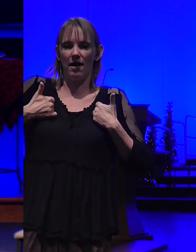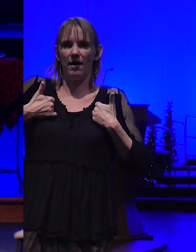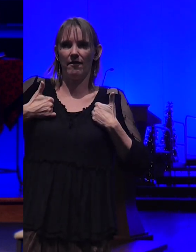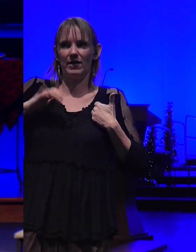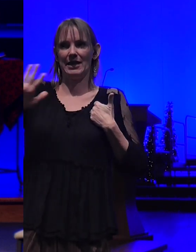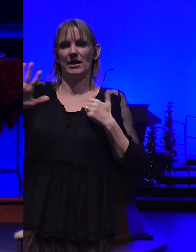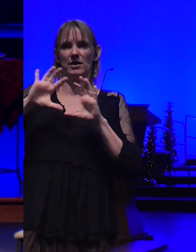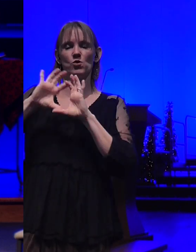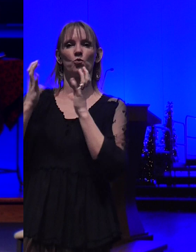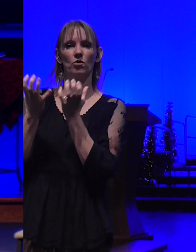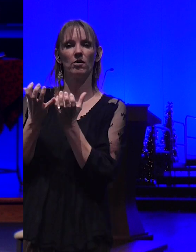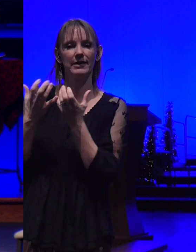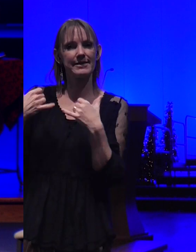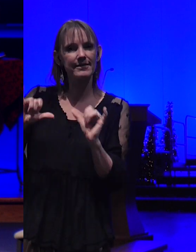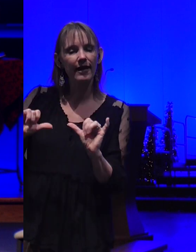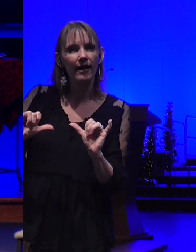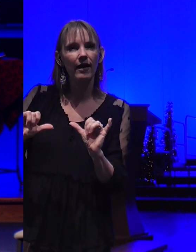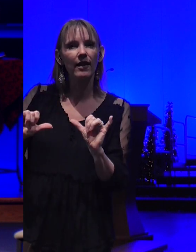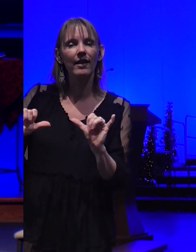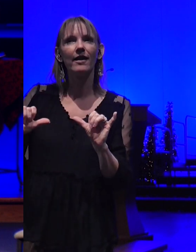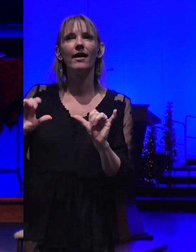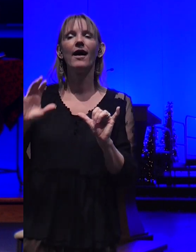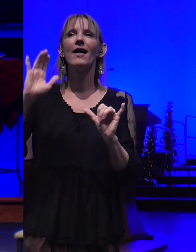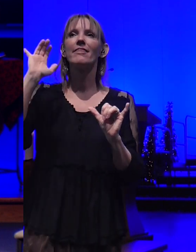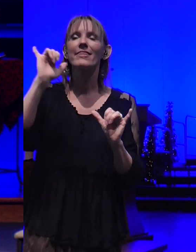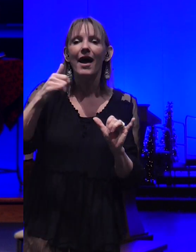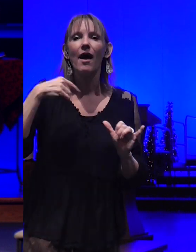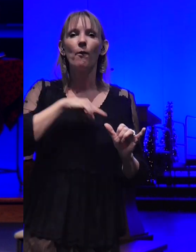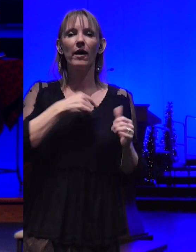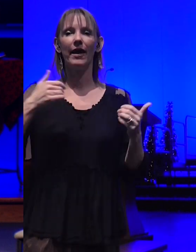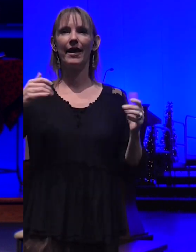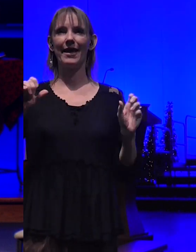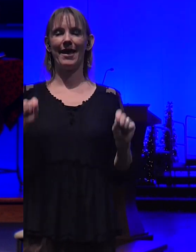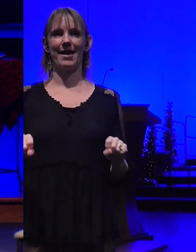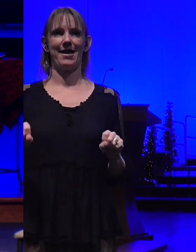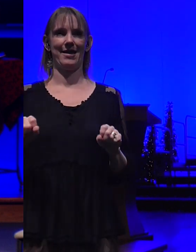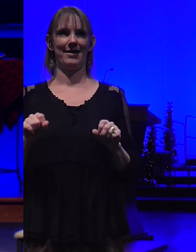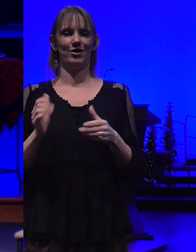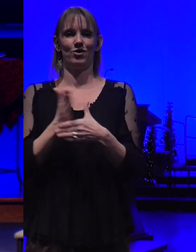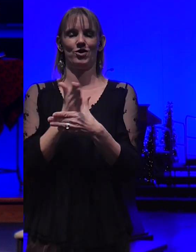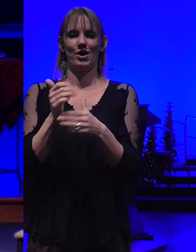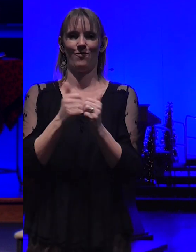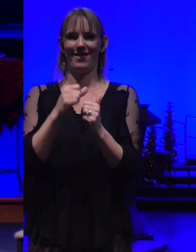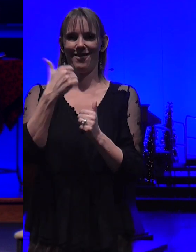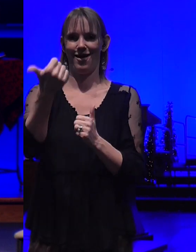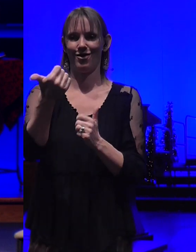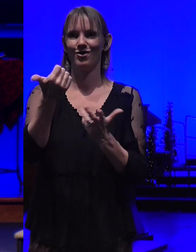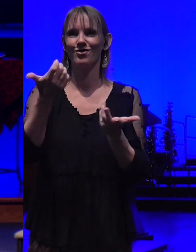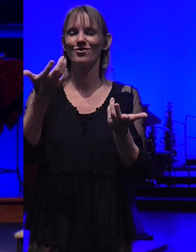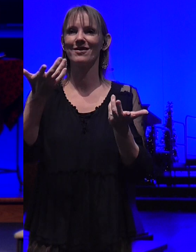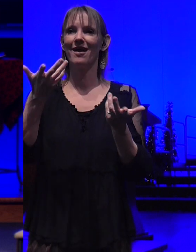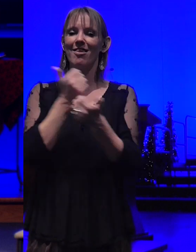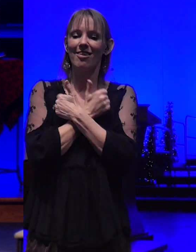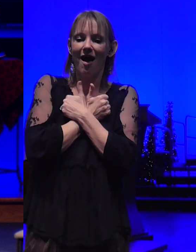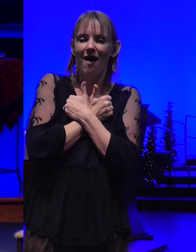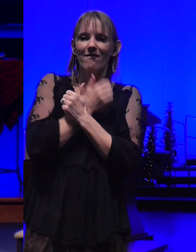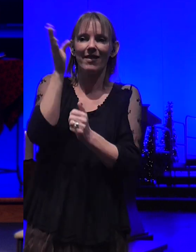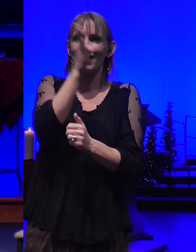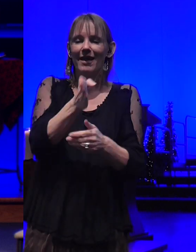in his world. That's what we have the privilege of extending. An unfailing